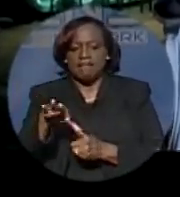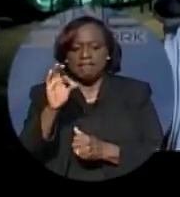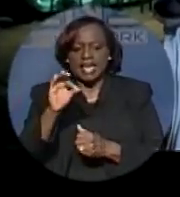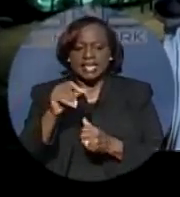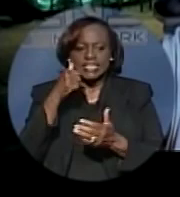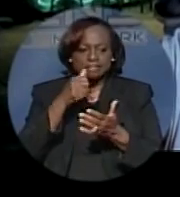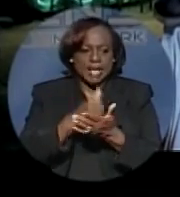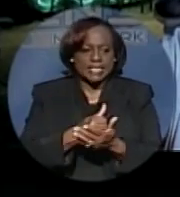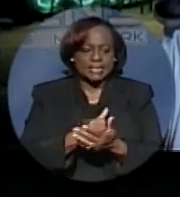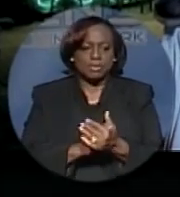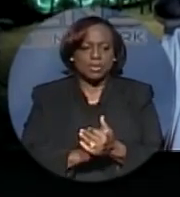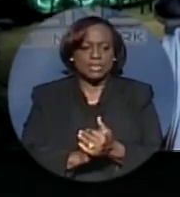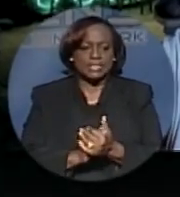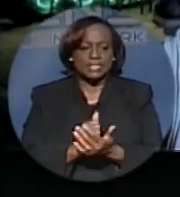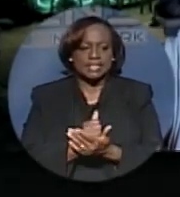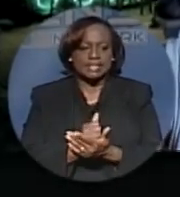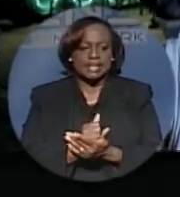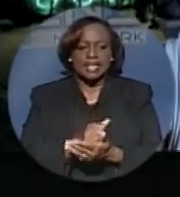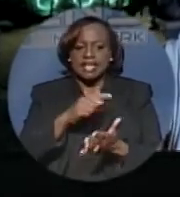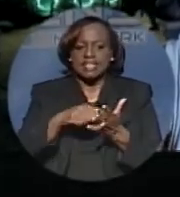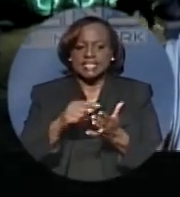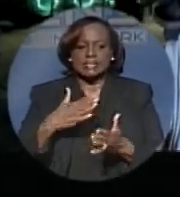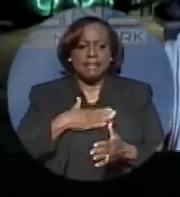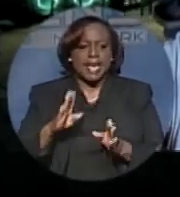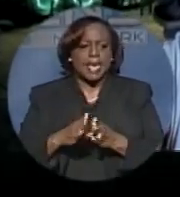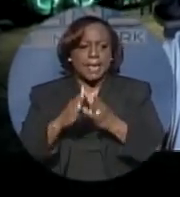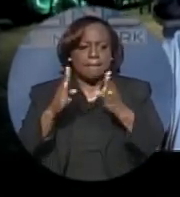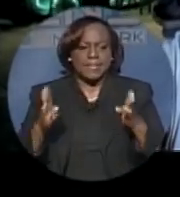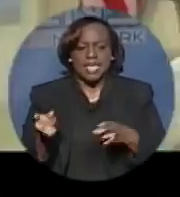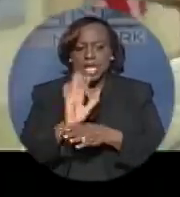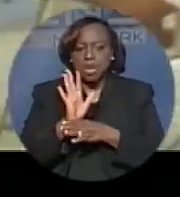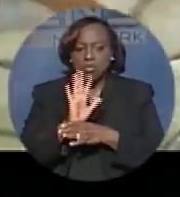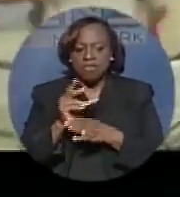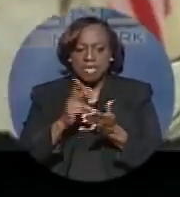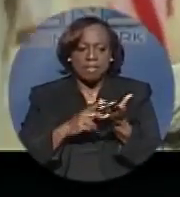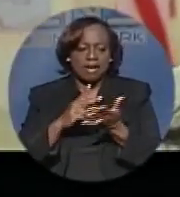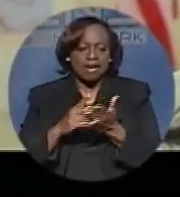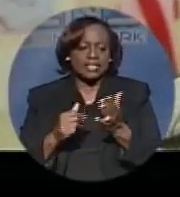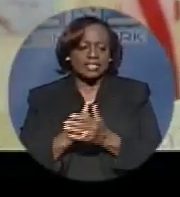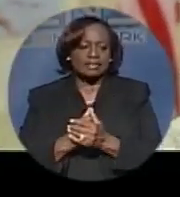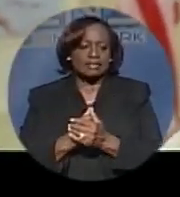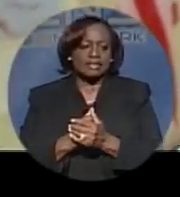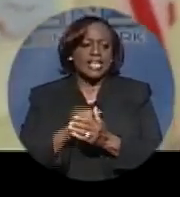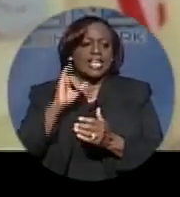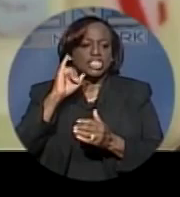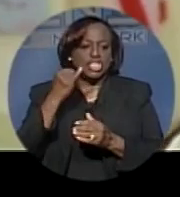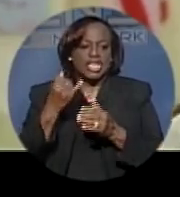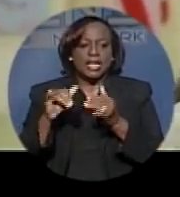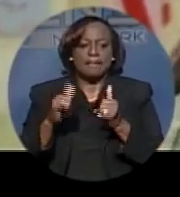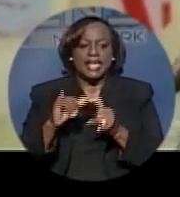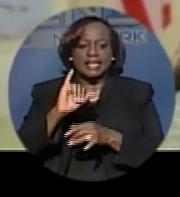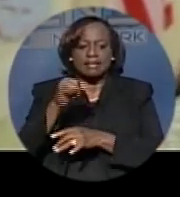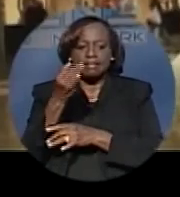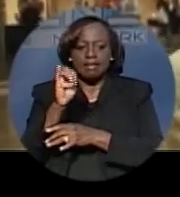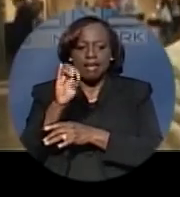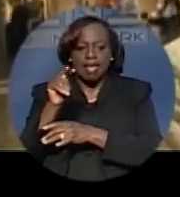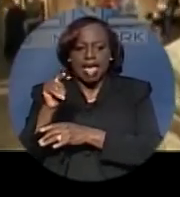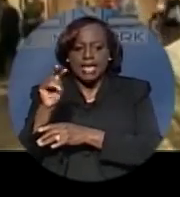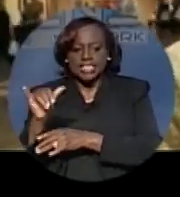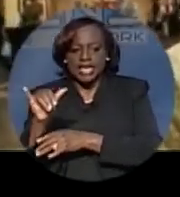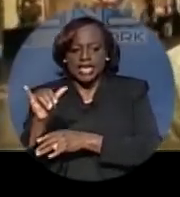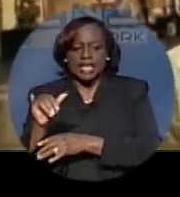So I'm really excited about this. This is my really big movie part. Janine plays Jenny in what could be her breakout